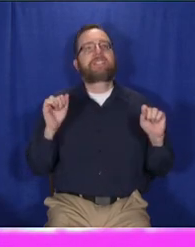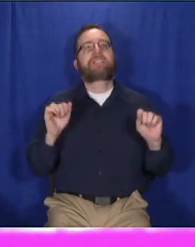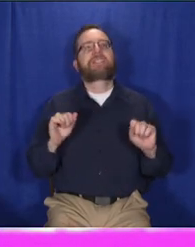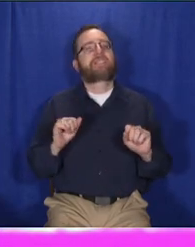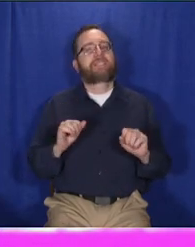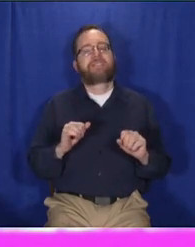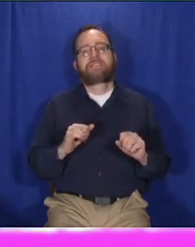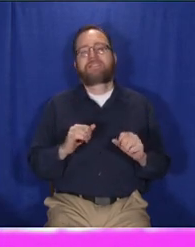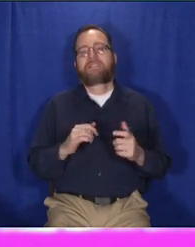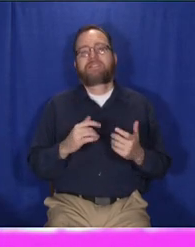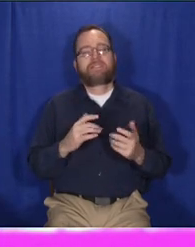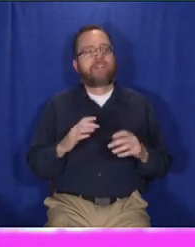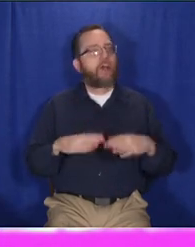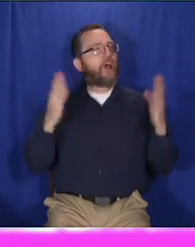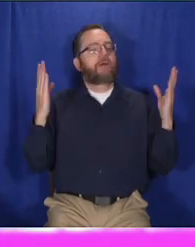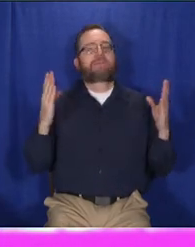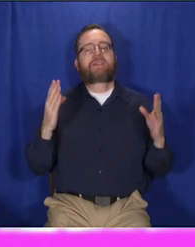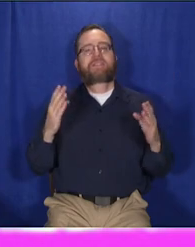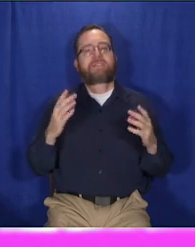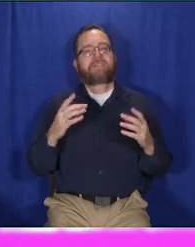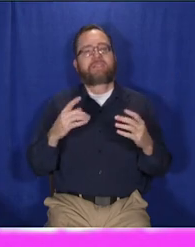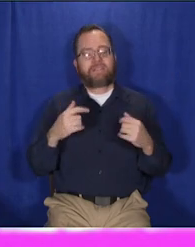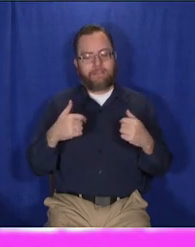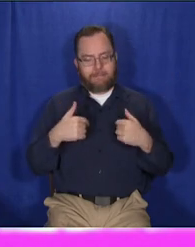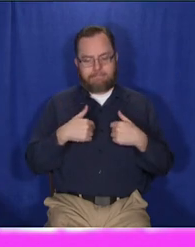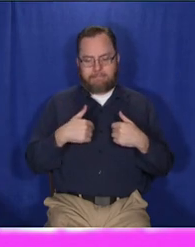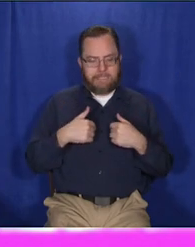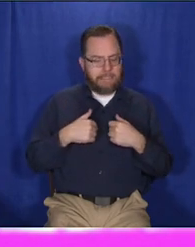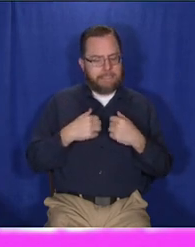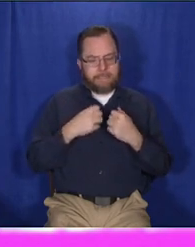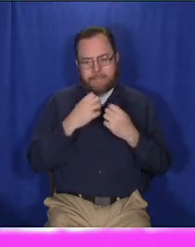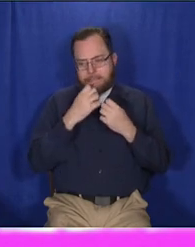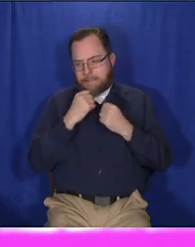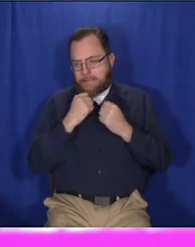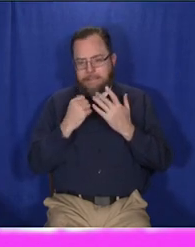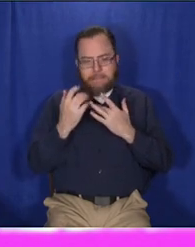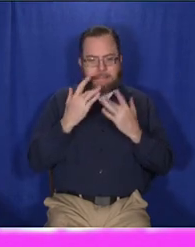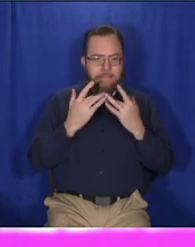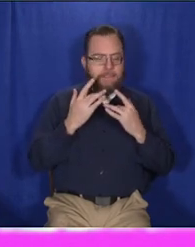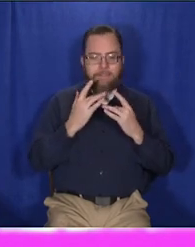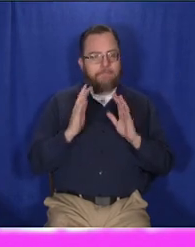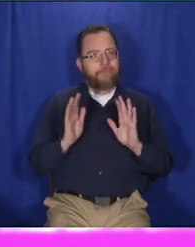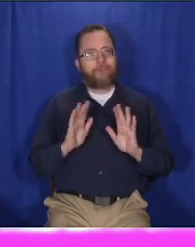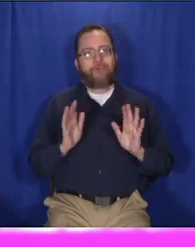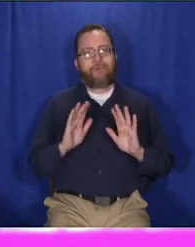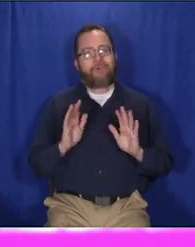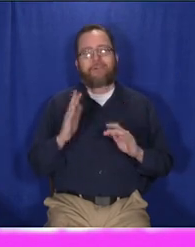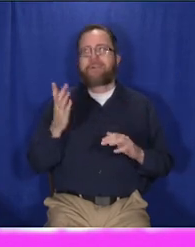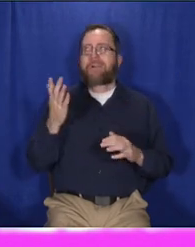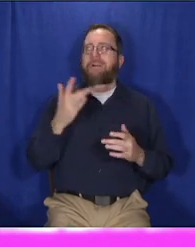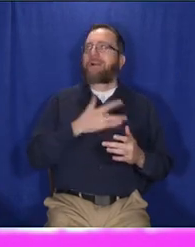to self-indulgence or self-preservation and giving yourself to generosity.